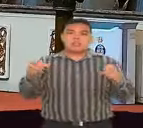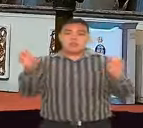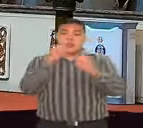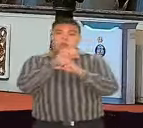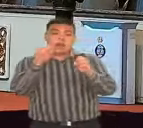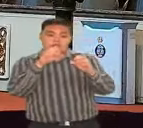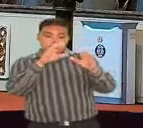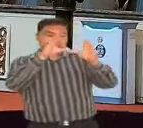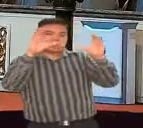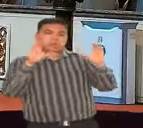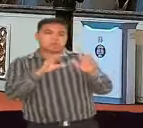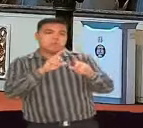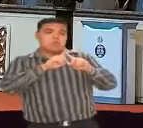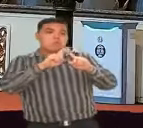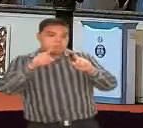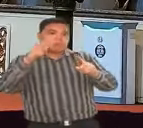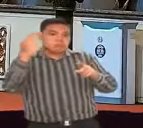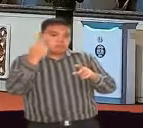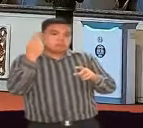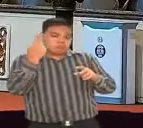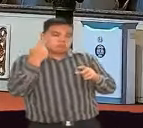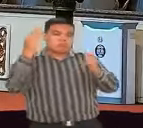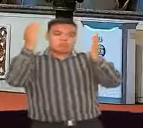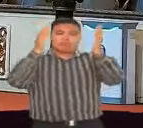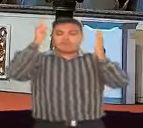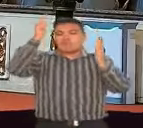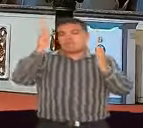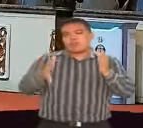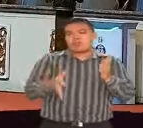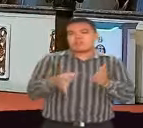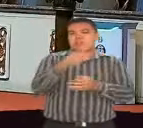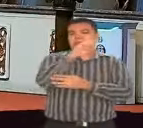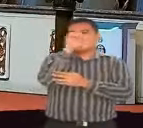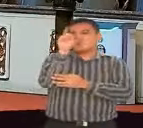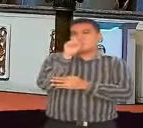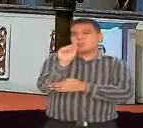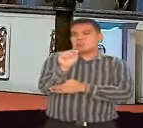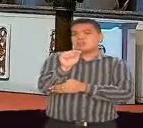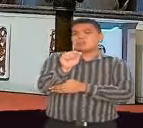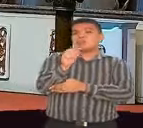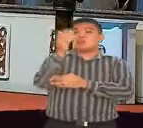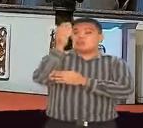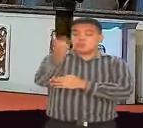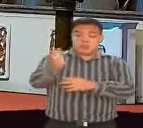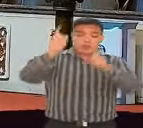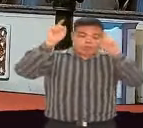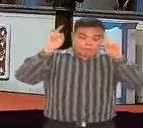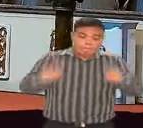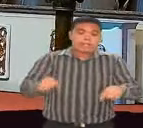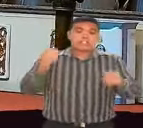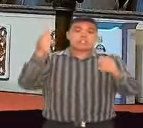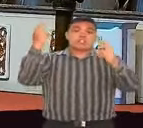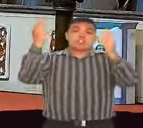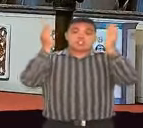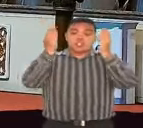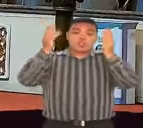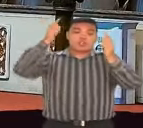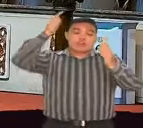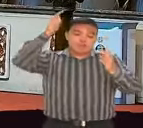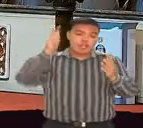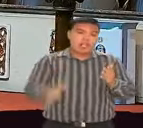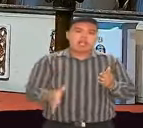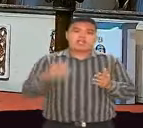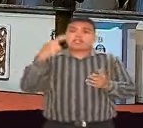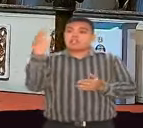degree perting gamit sa Ginoo. Ang question ana, pagamit rata sa Ginoo?